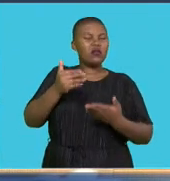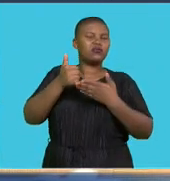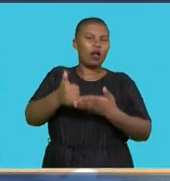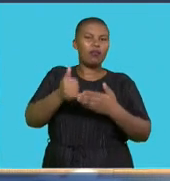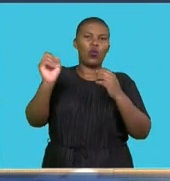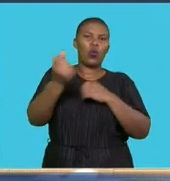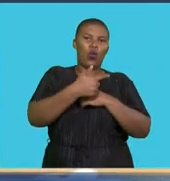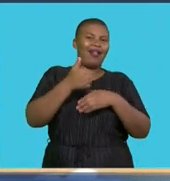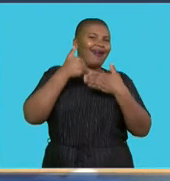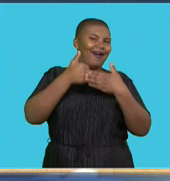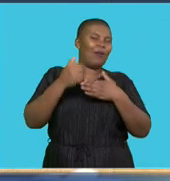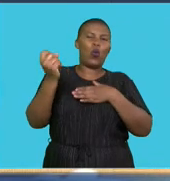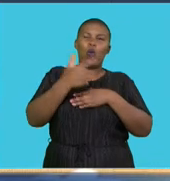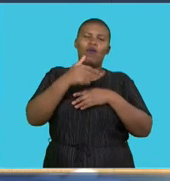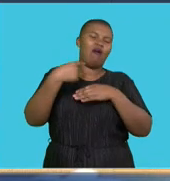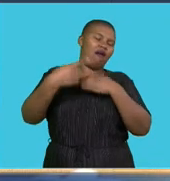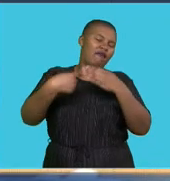and ugun kipe satini forever.